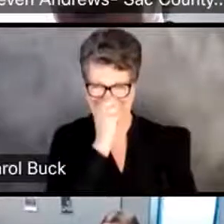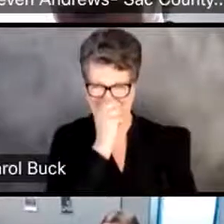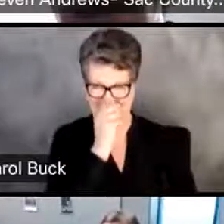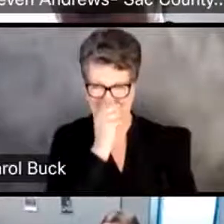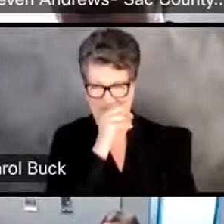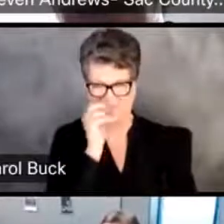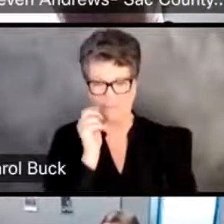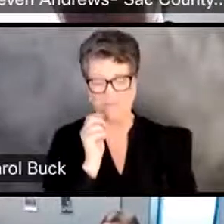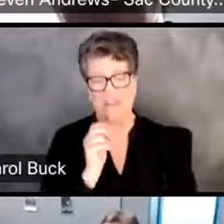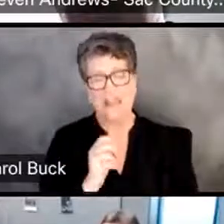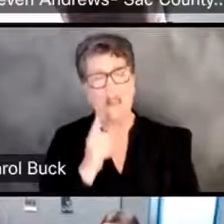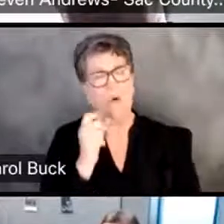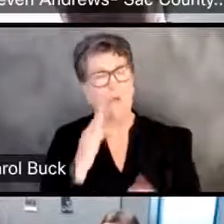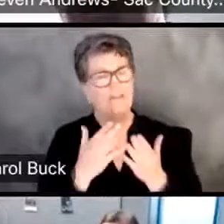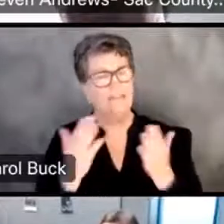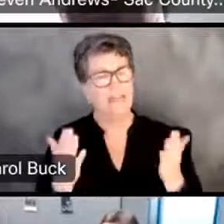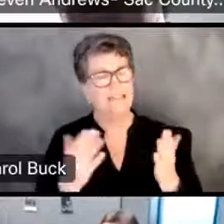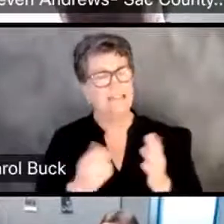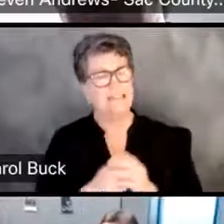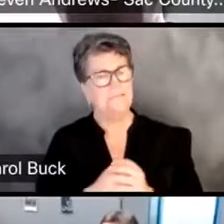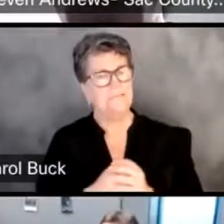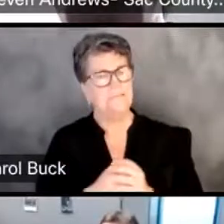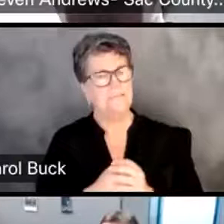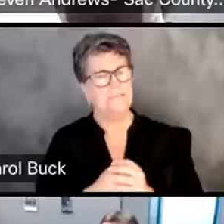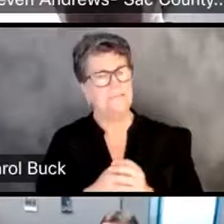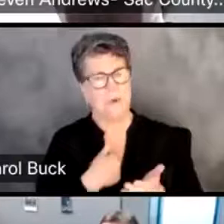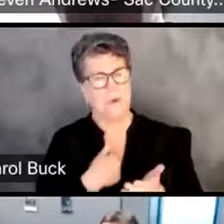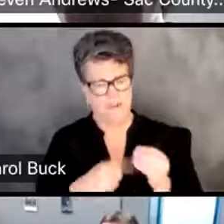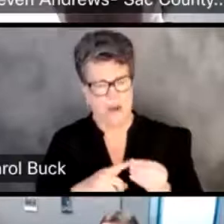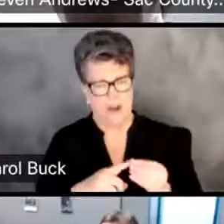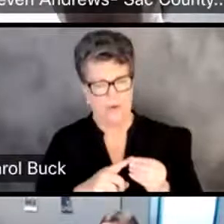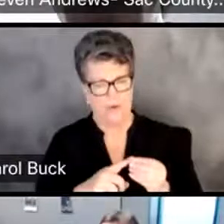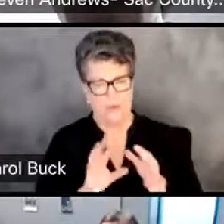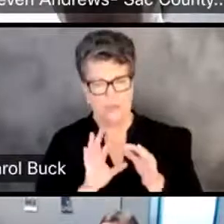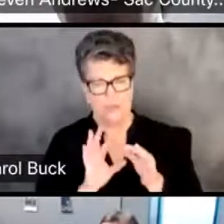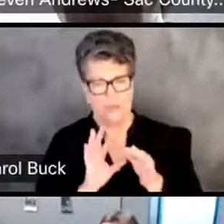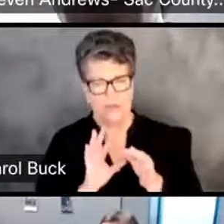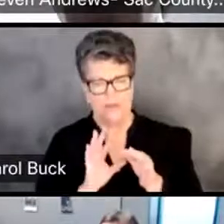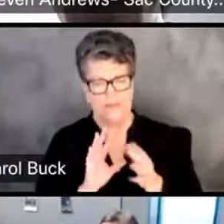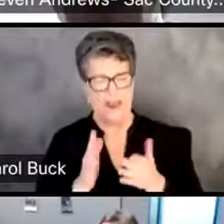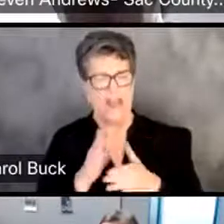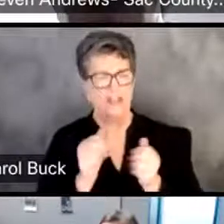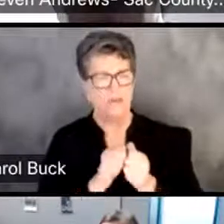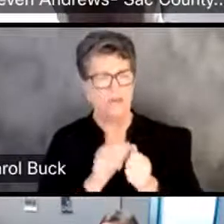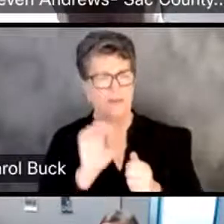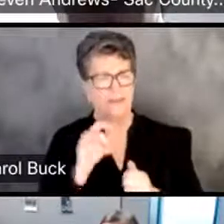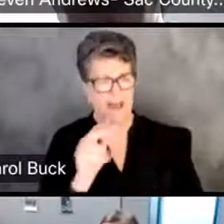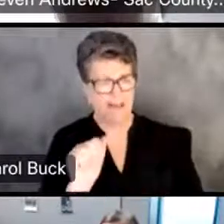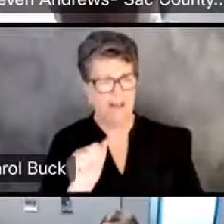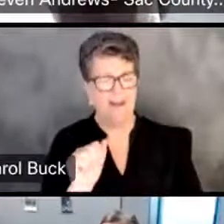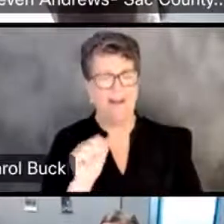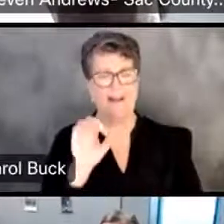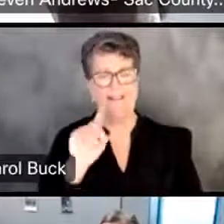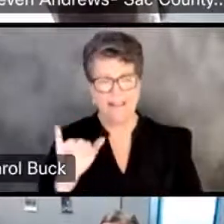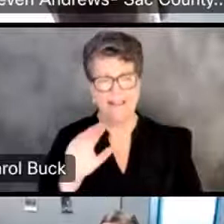I think one of the things that we talked about in regards to I shared with Samantha and Cindy and